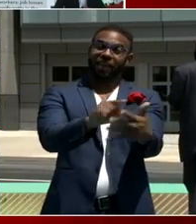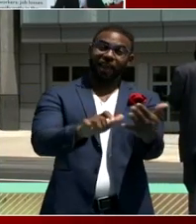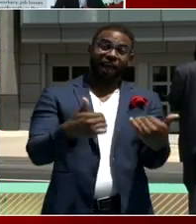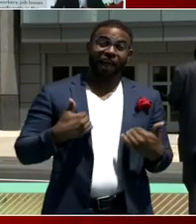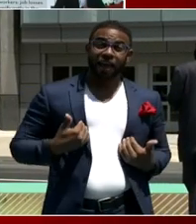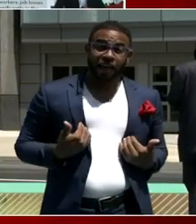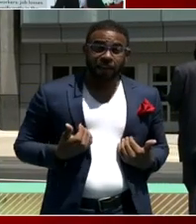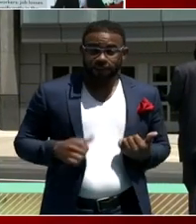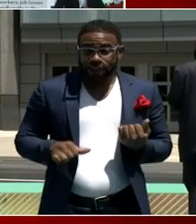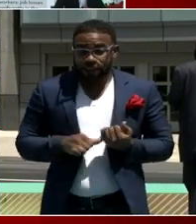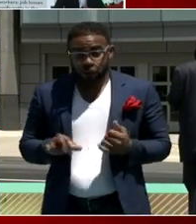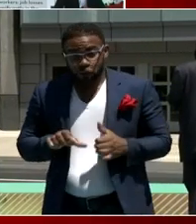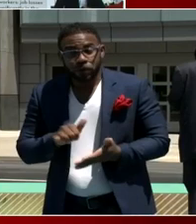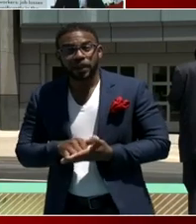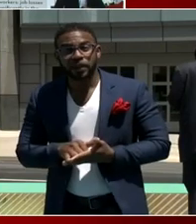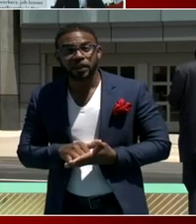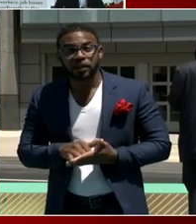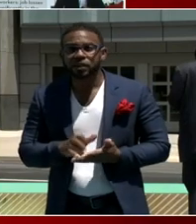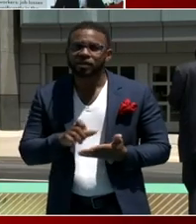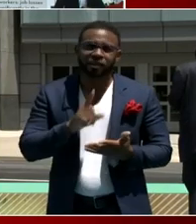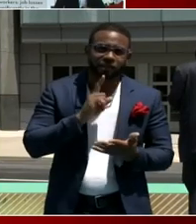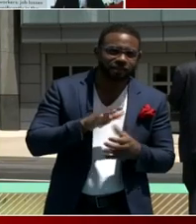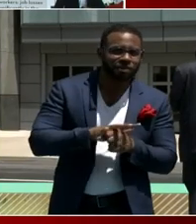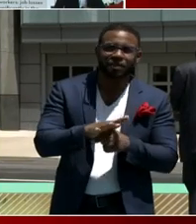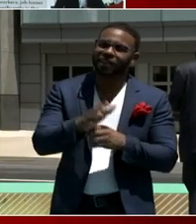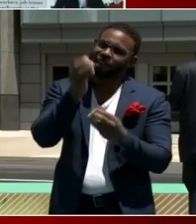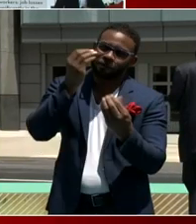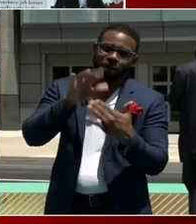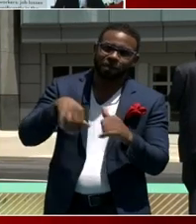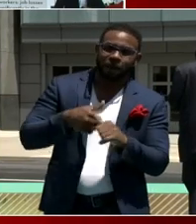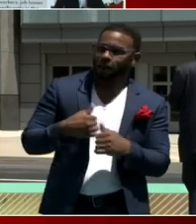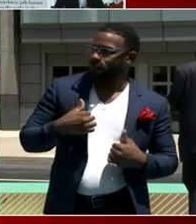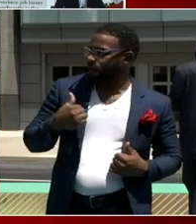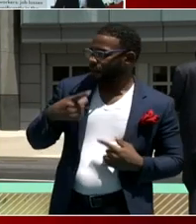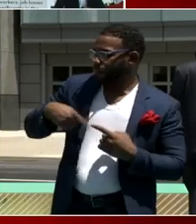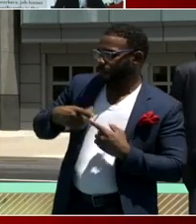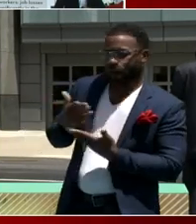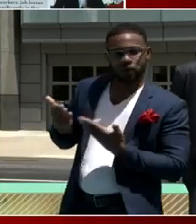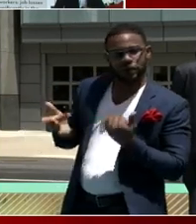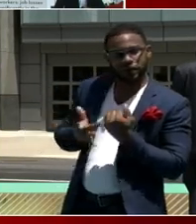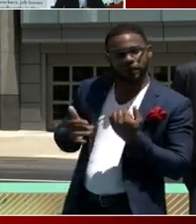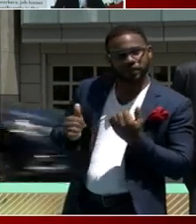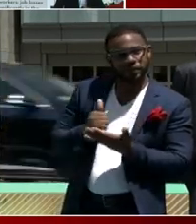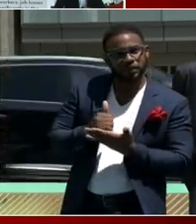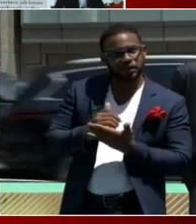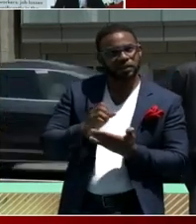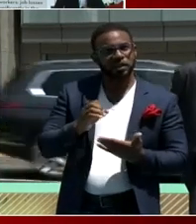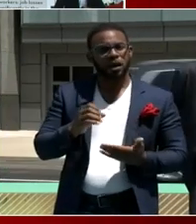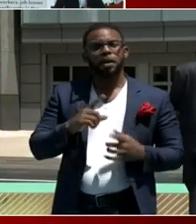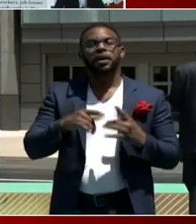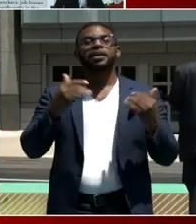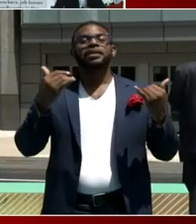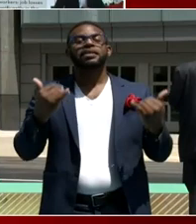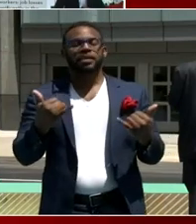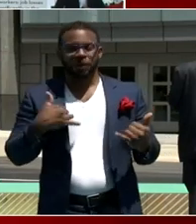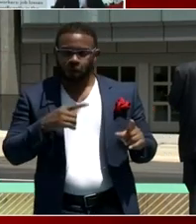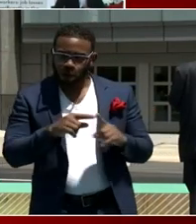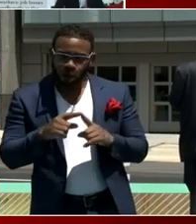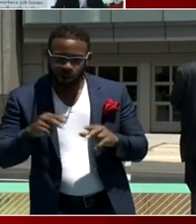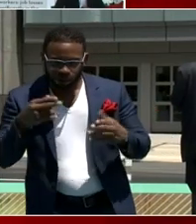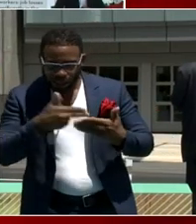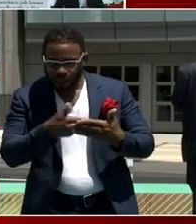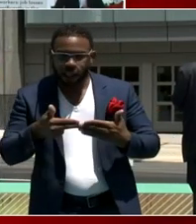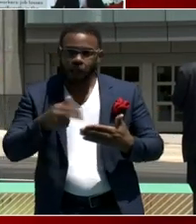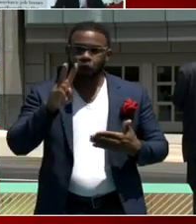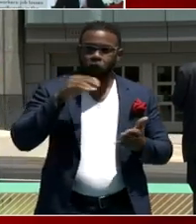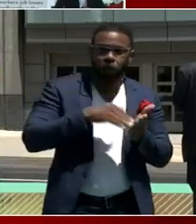have the assistance to do that. So there's plenty of information behind me about the technical assistance hubs, but today we're also highlighting